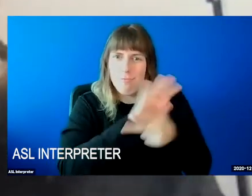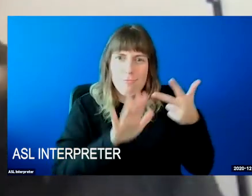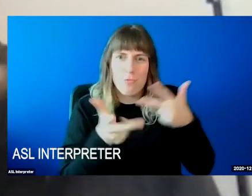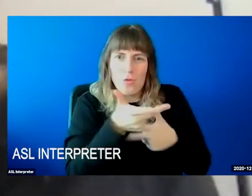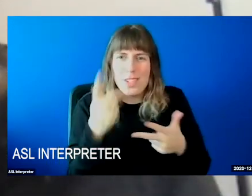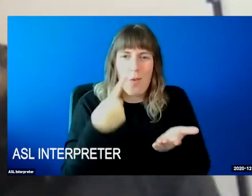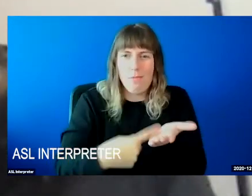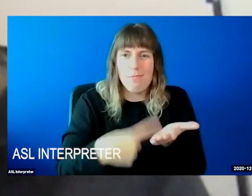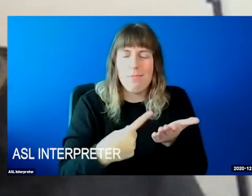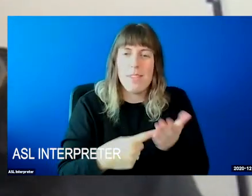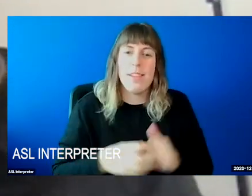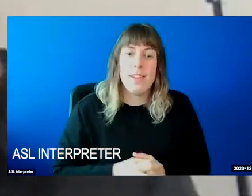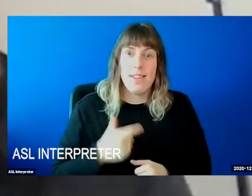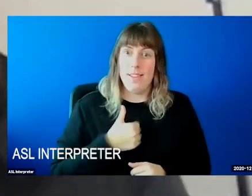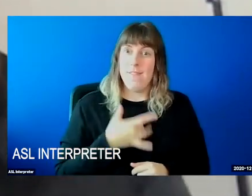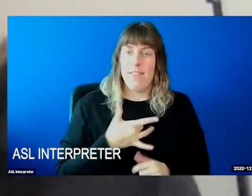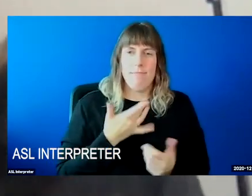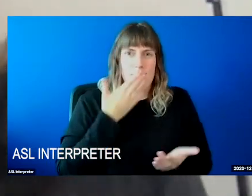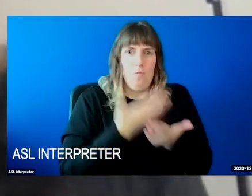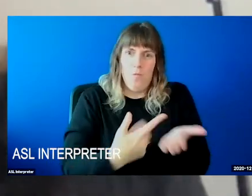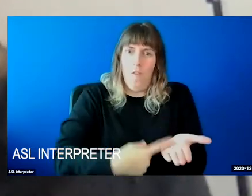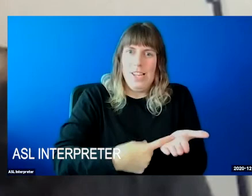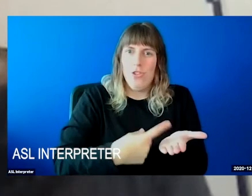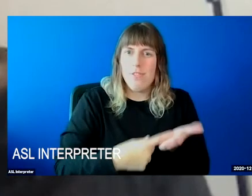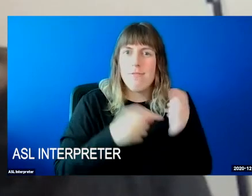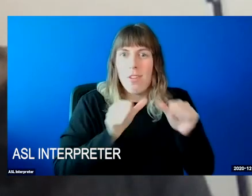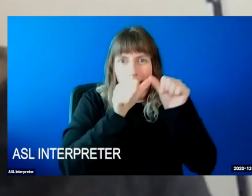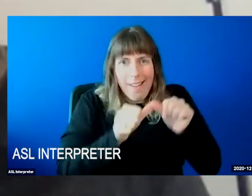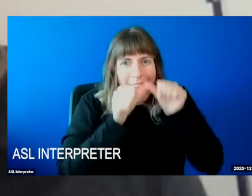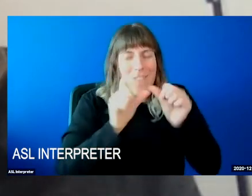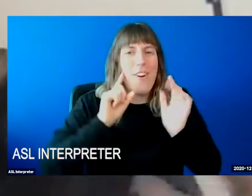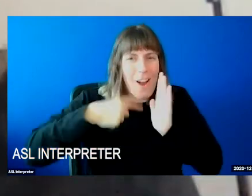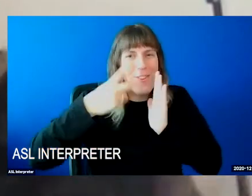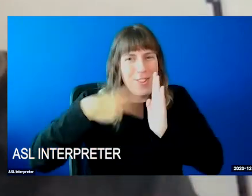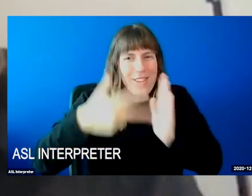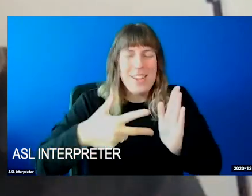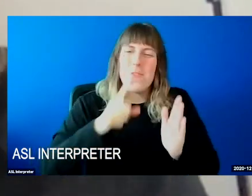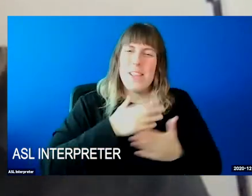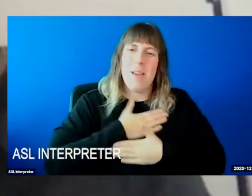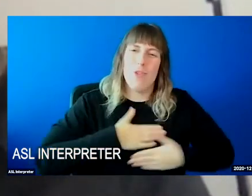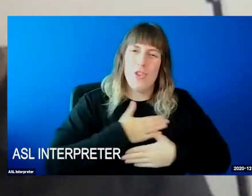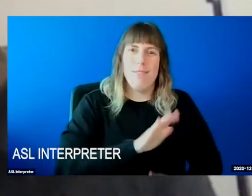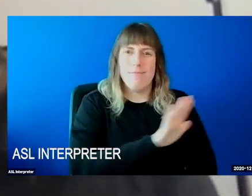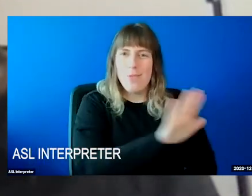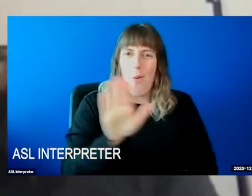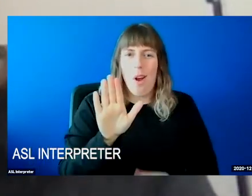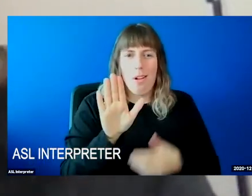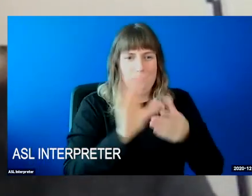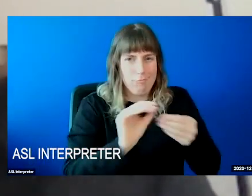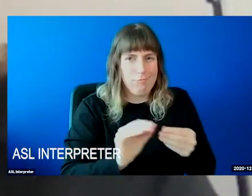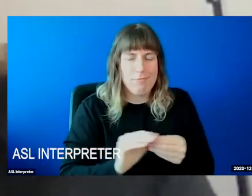Adam. Feels like a conversation that we could have for hours, and I just really appreciate the chance to think this through